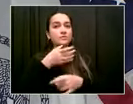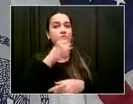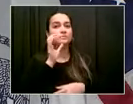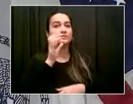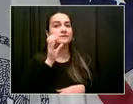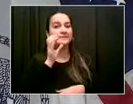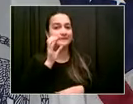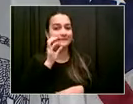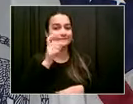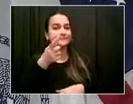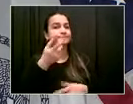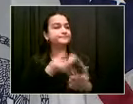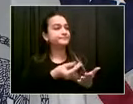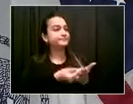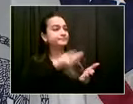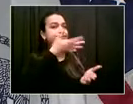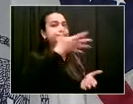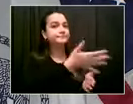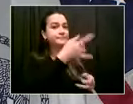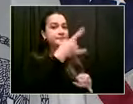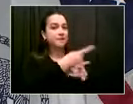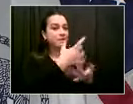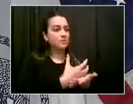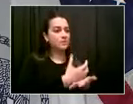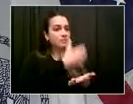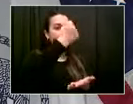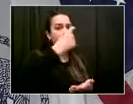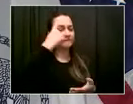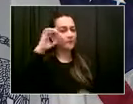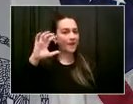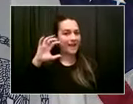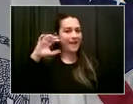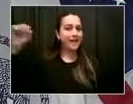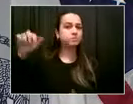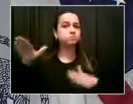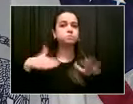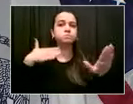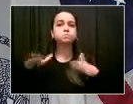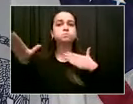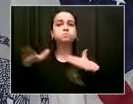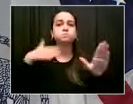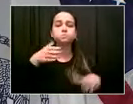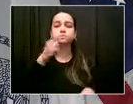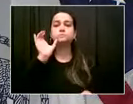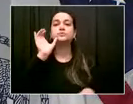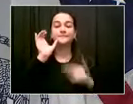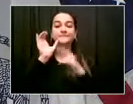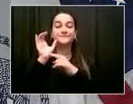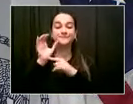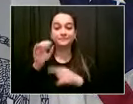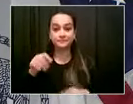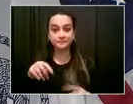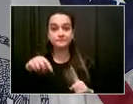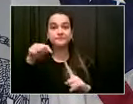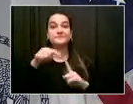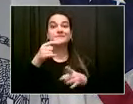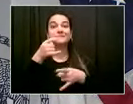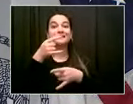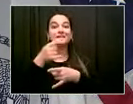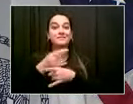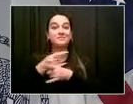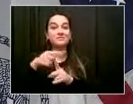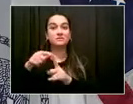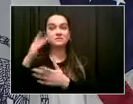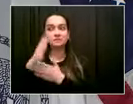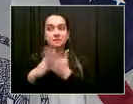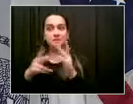life as the pandemic winds down. Can you talk about the prospects for that